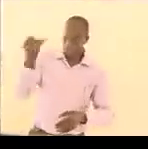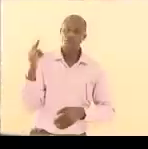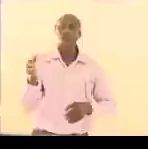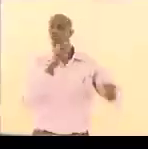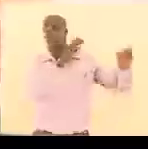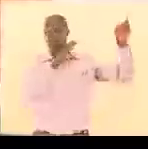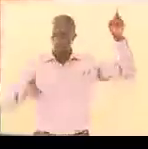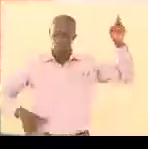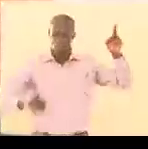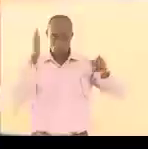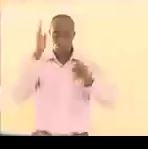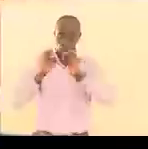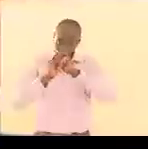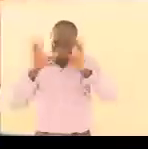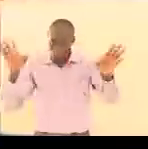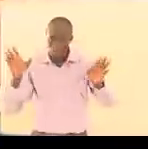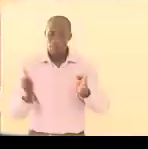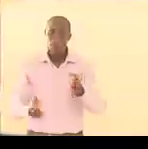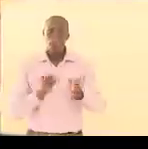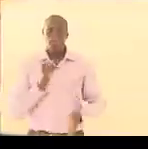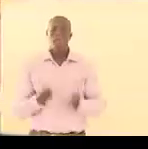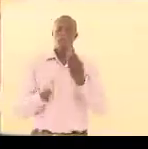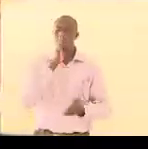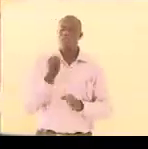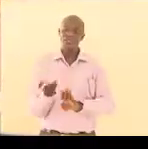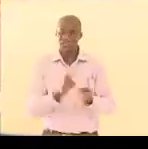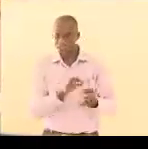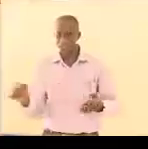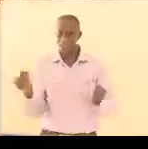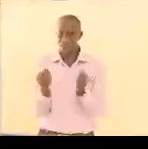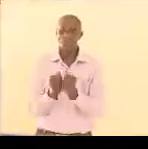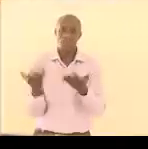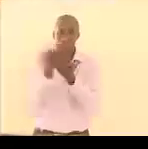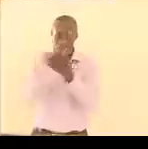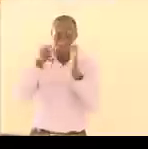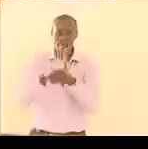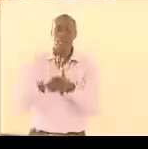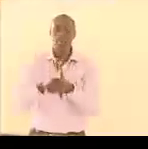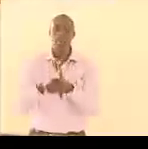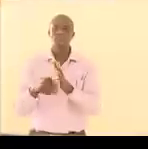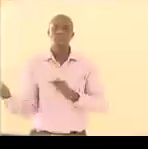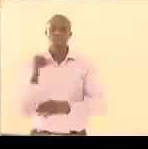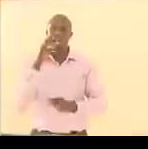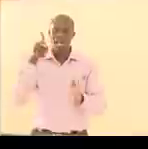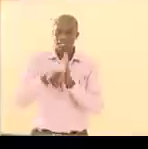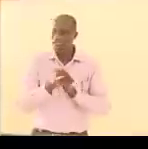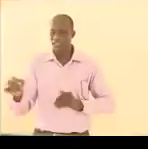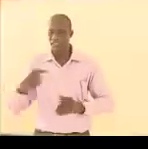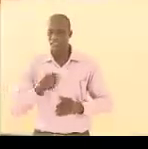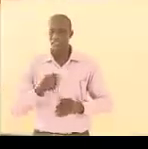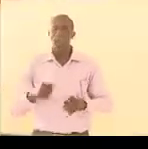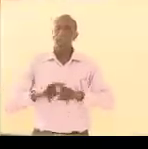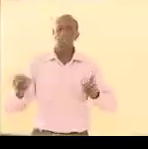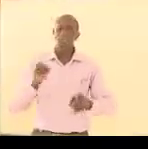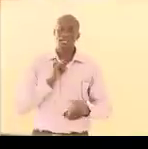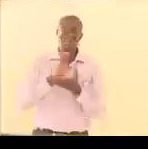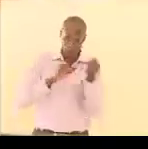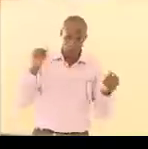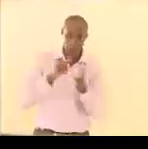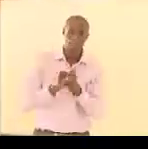that darkness. I may be dying with that darkness, meaning they are killing me, but I am